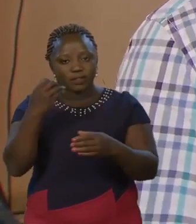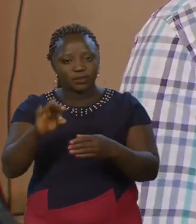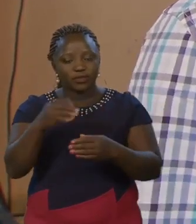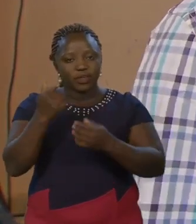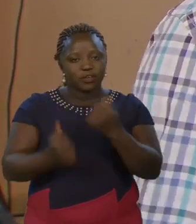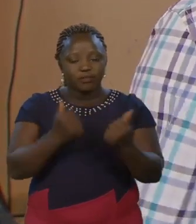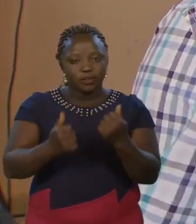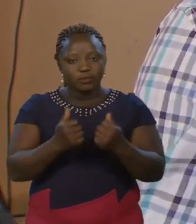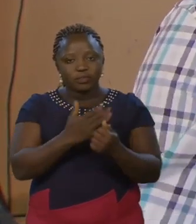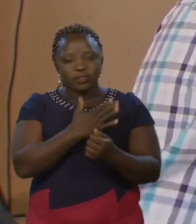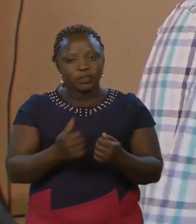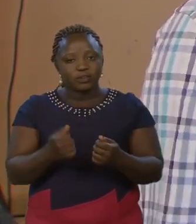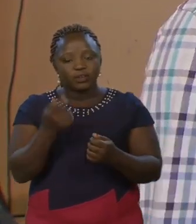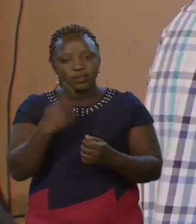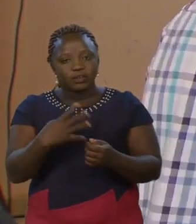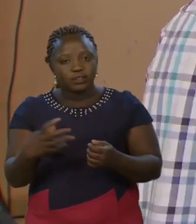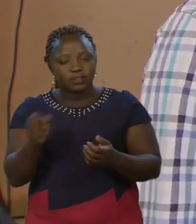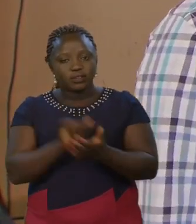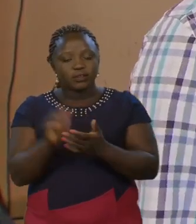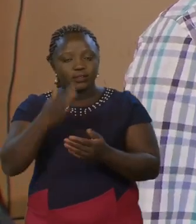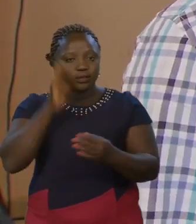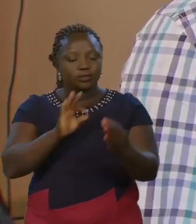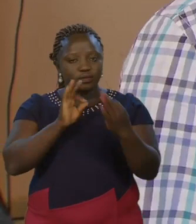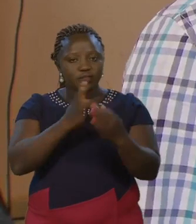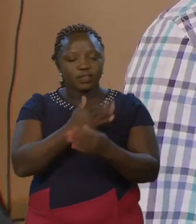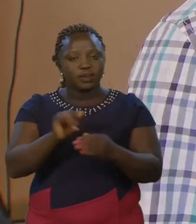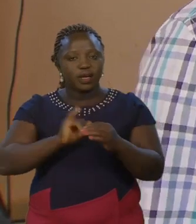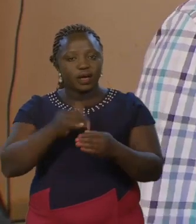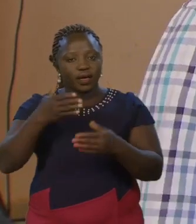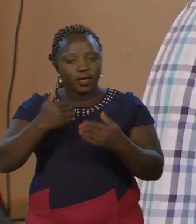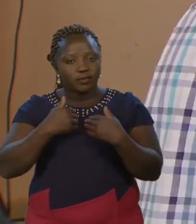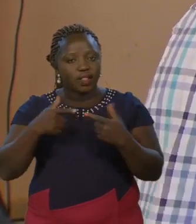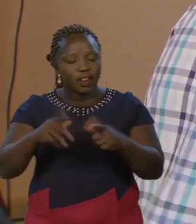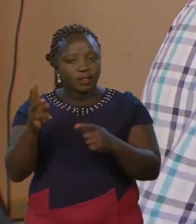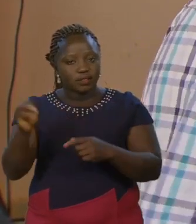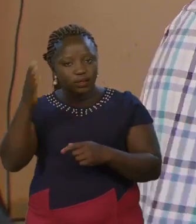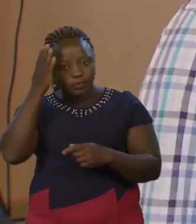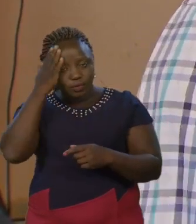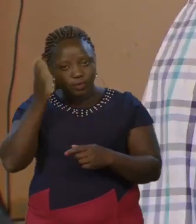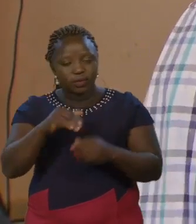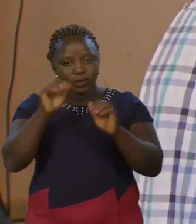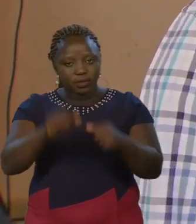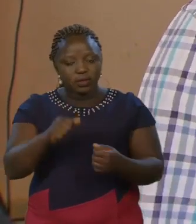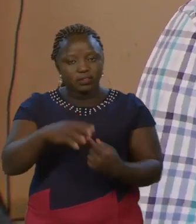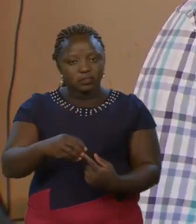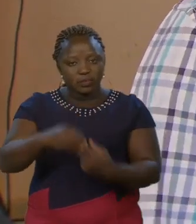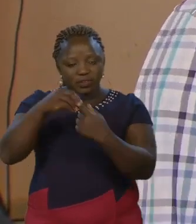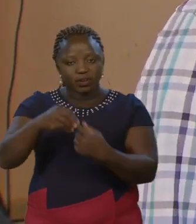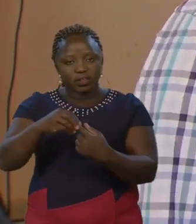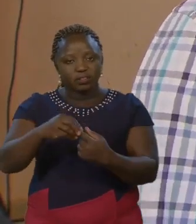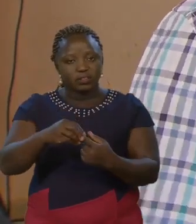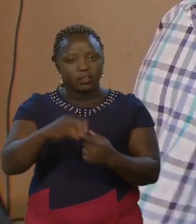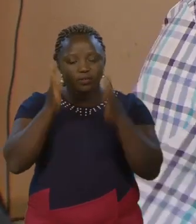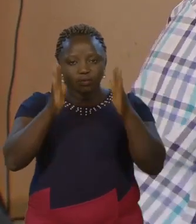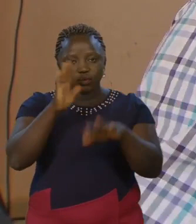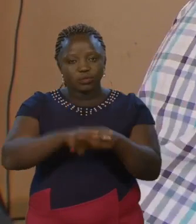the specialization they can do in the auto mechanic field, which I let them to know that they can specialize in panel beating,